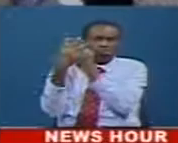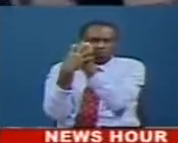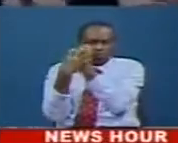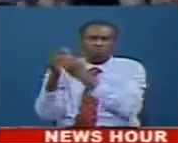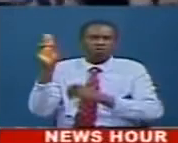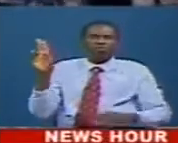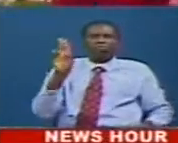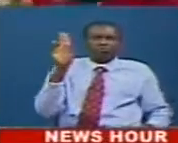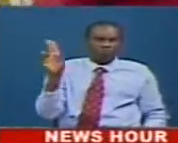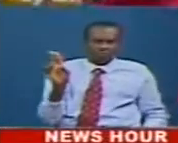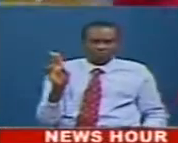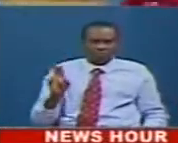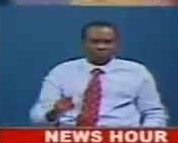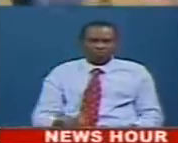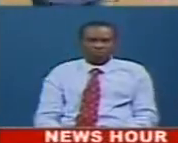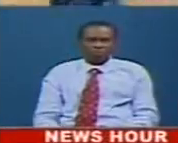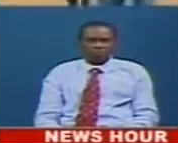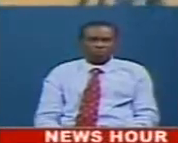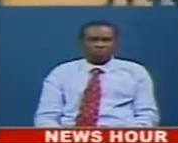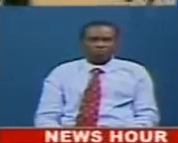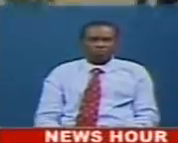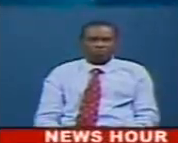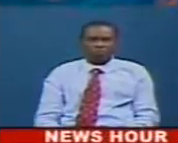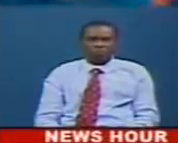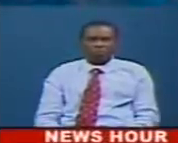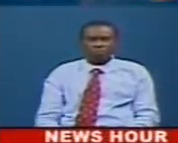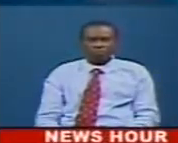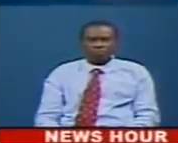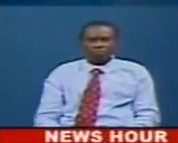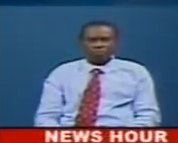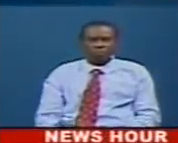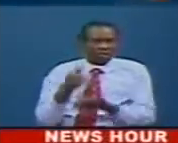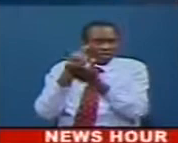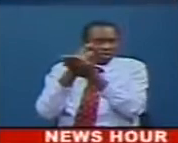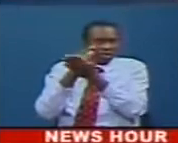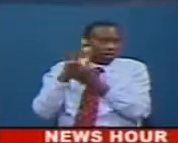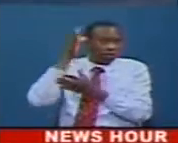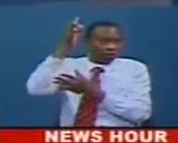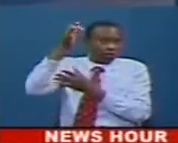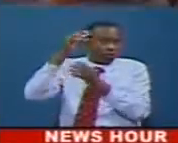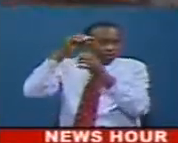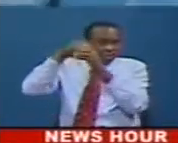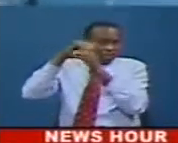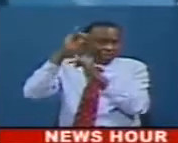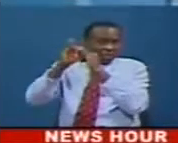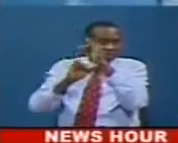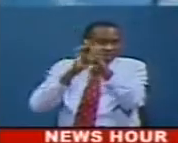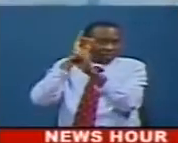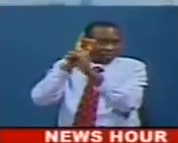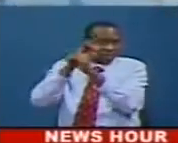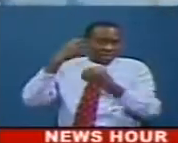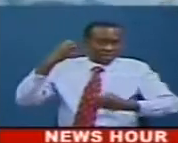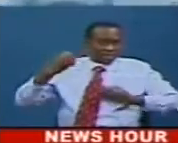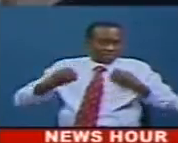has led to the release of the hit song Do the Dance by Eddie K. Perhaps Ghana's future in the international entertainment